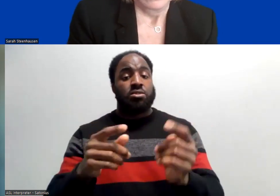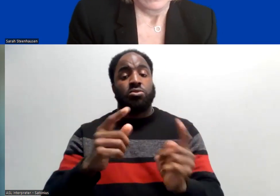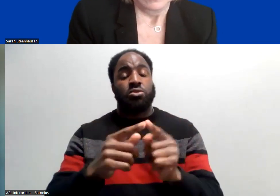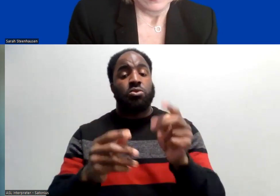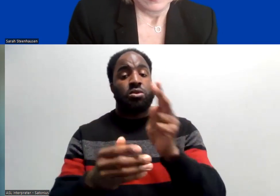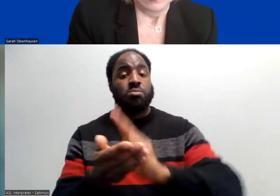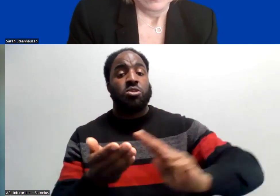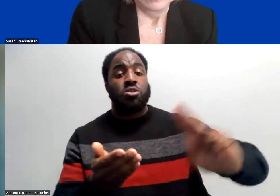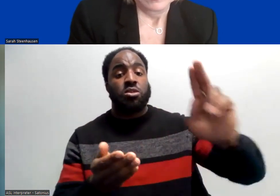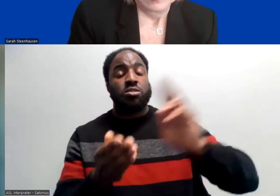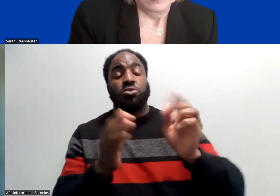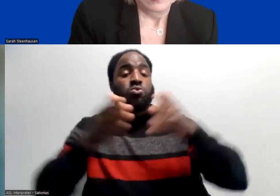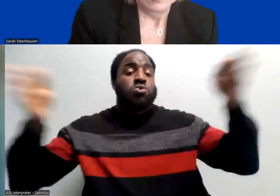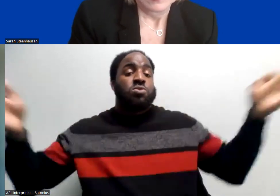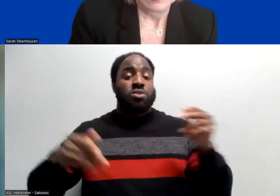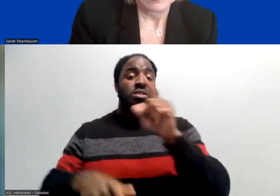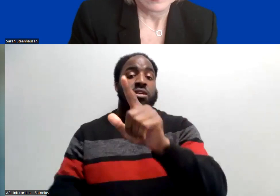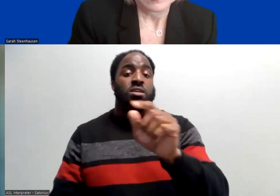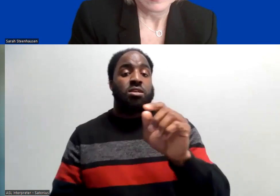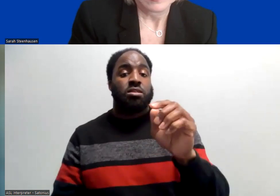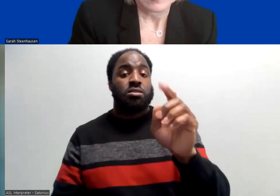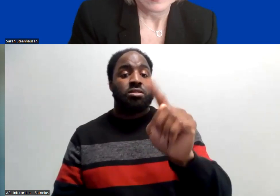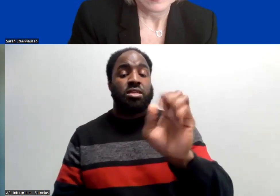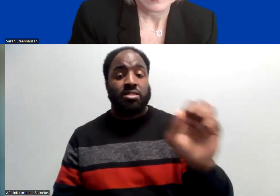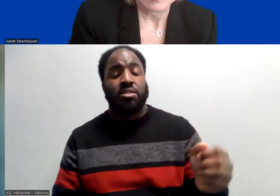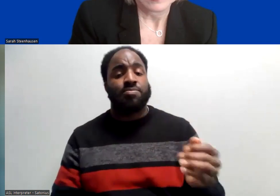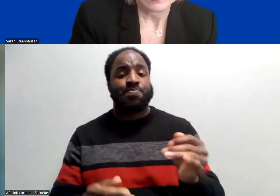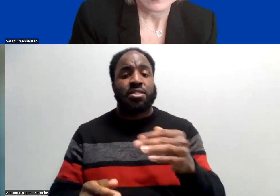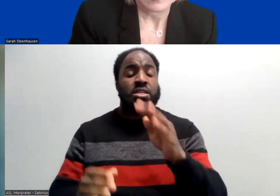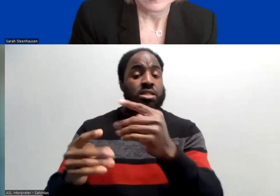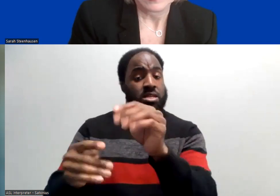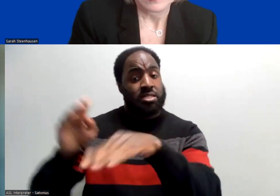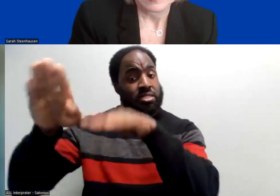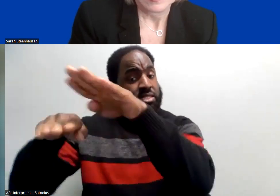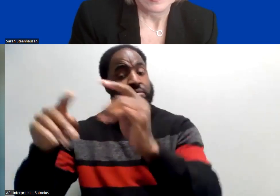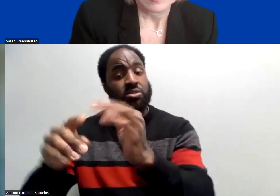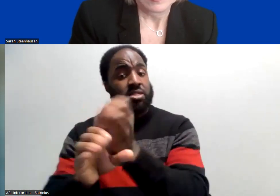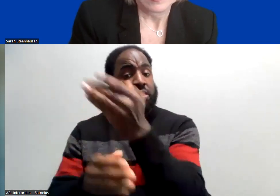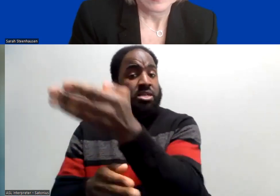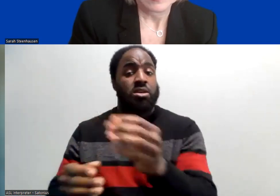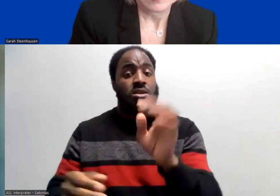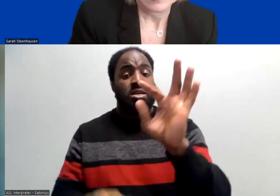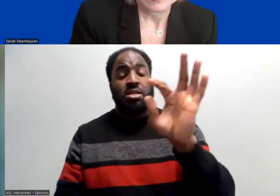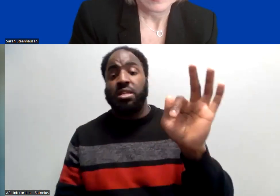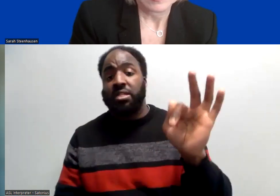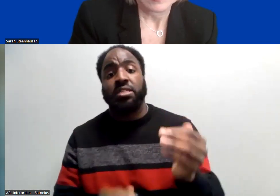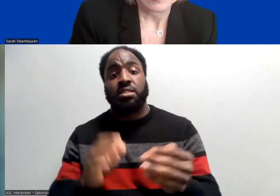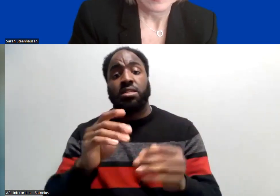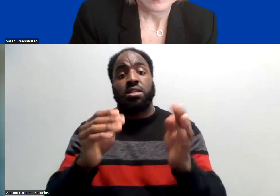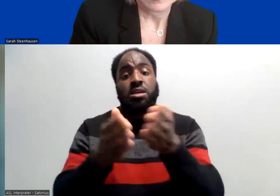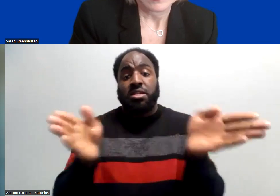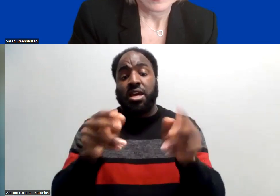huge priority for us. Steps to getting there, you know, Initiative 19, the gap analysis and looking